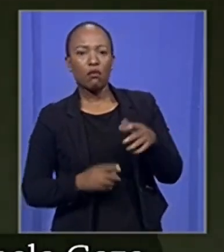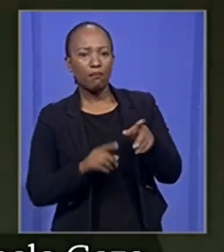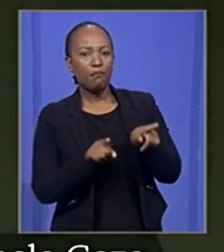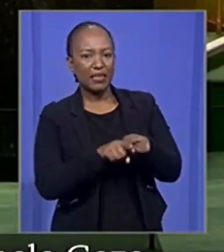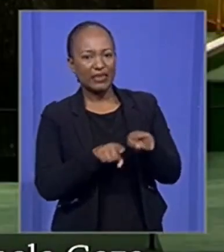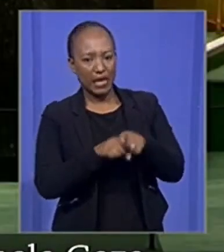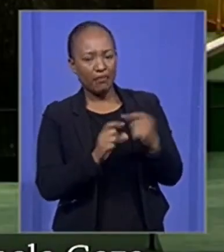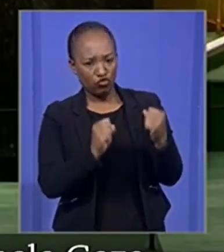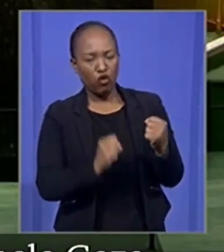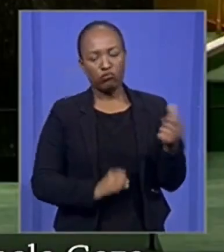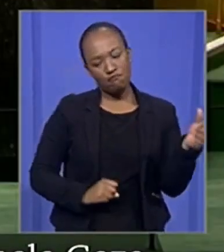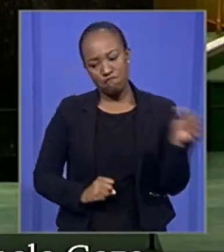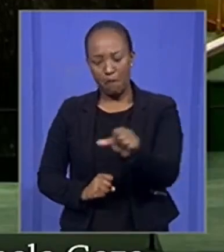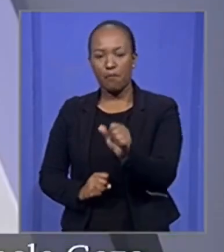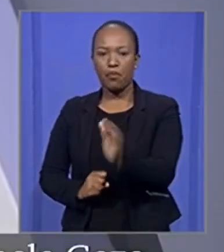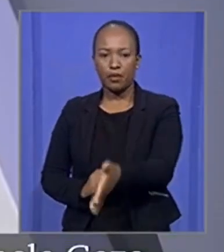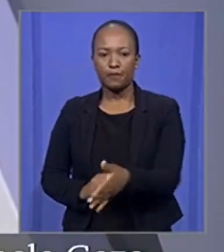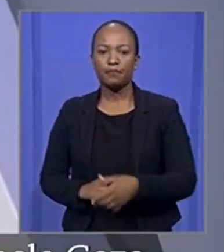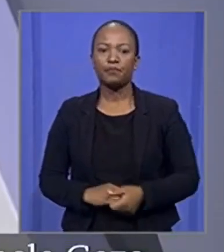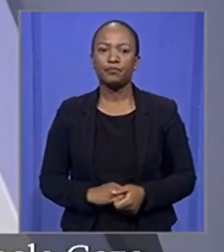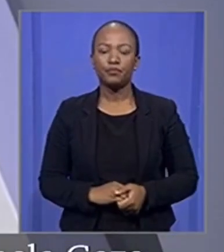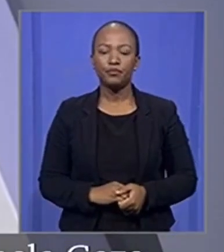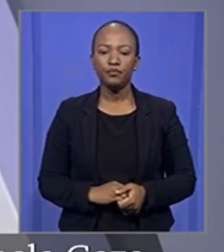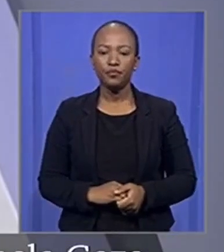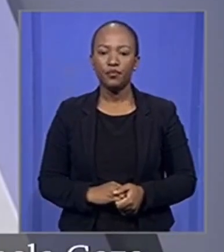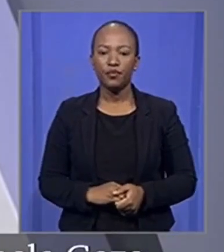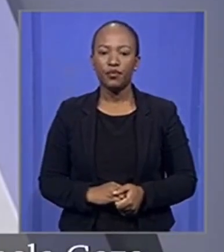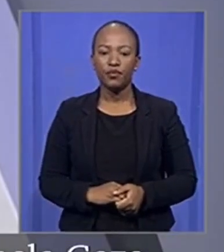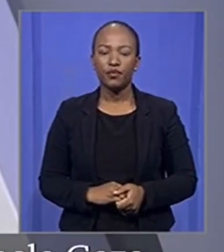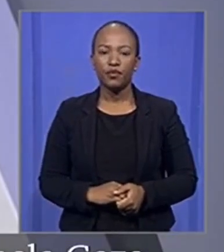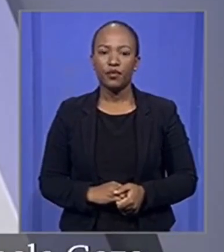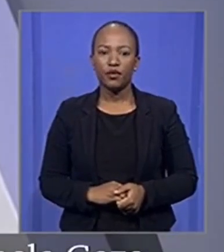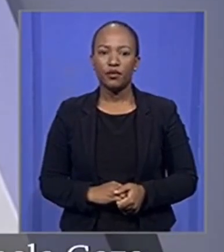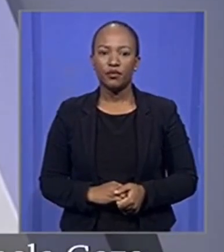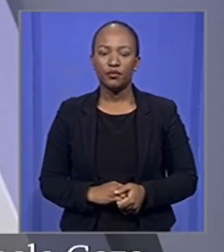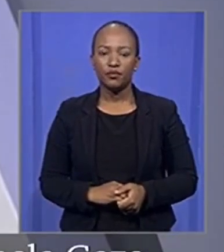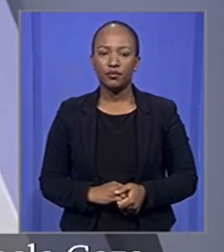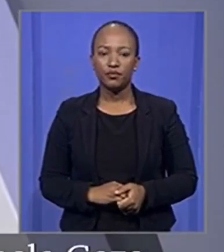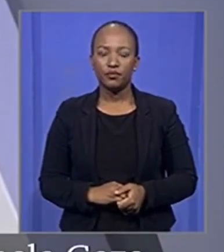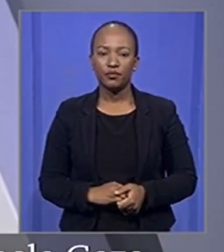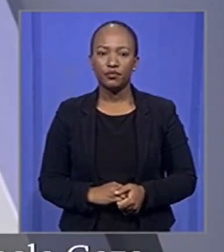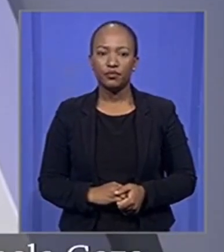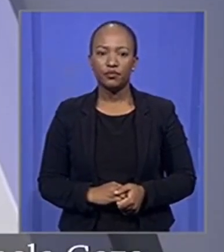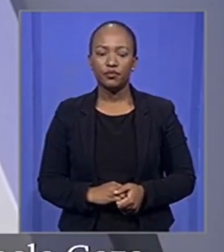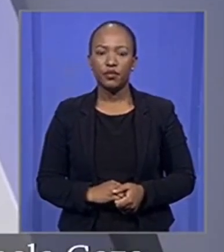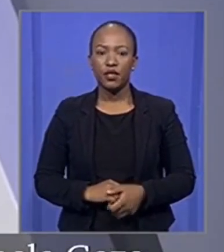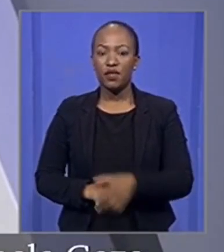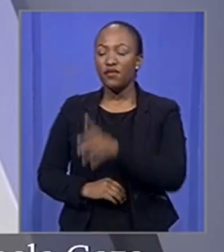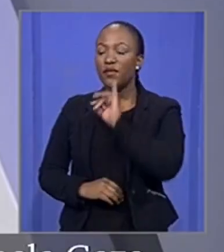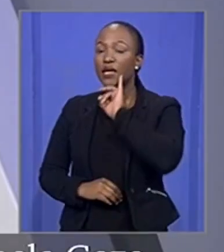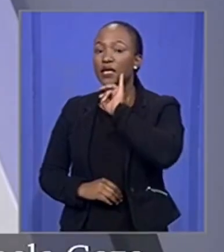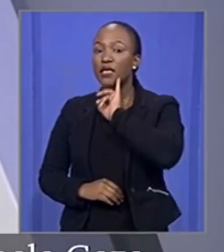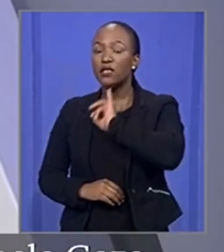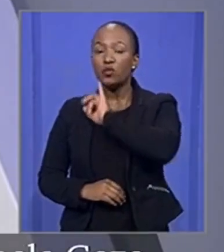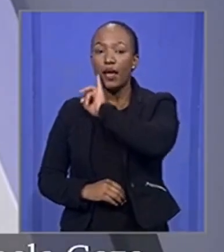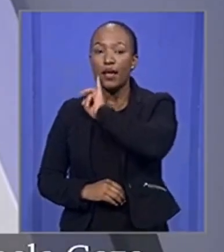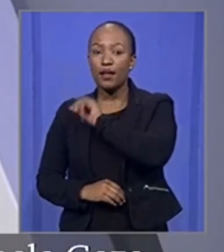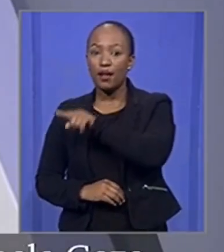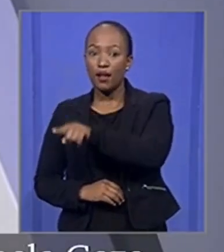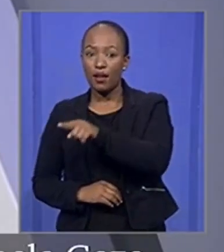ka matla a maholo. Jwale ebang Israel e hlasela Iran ina le bokgoni bo bokae ba ho